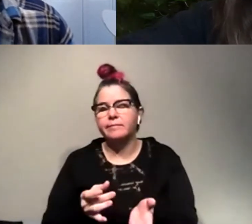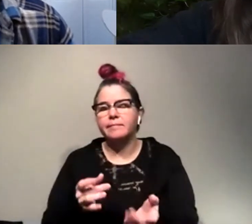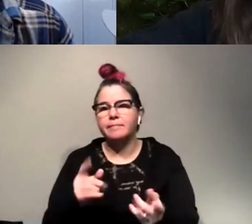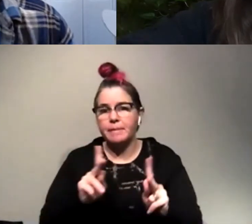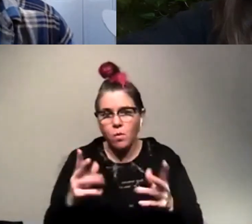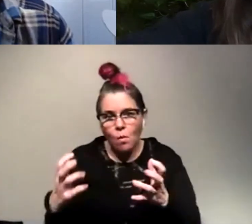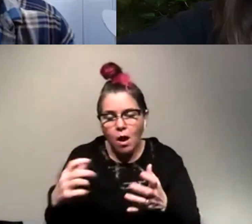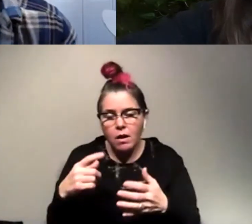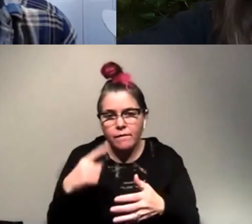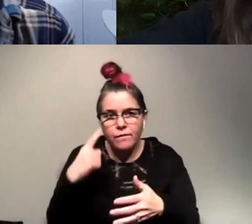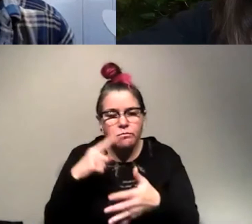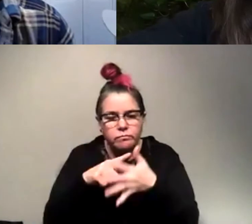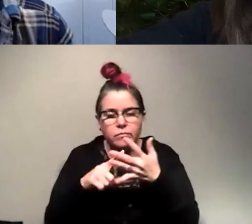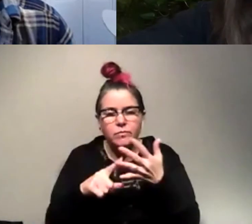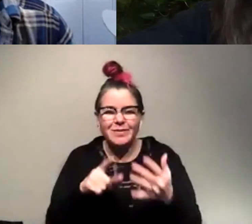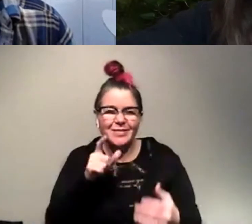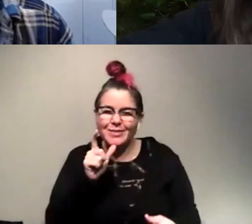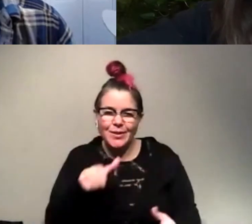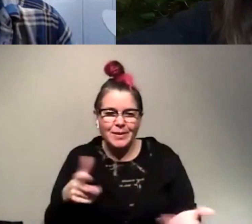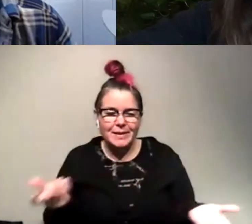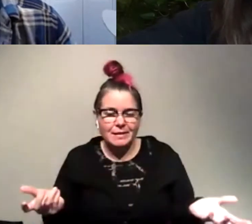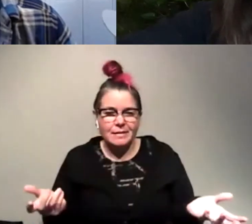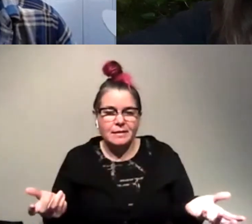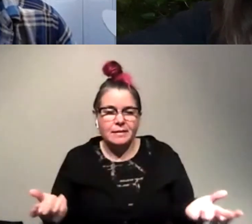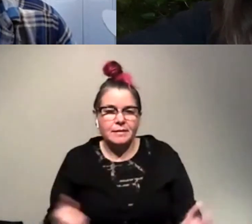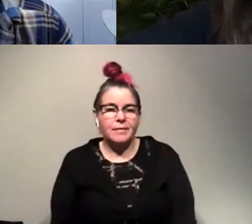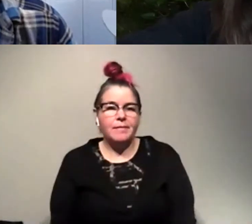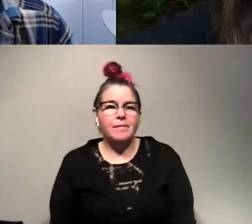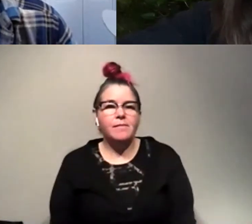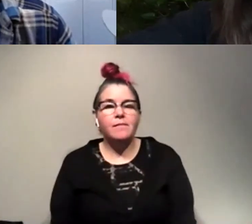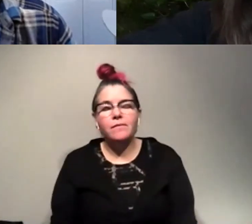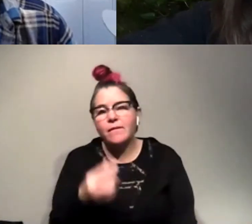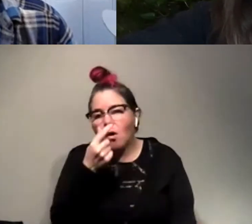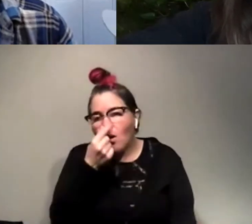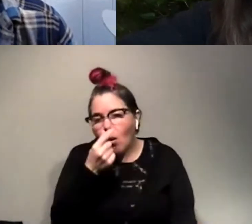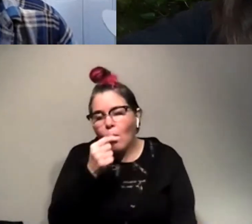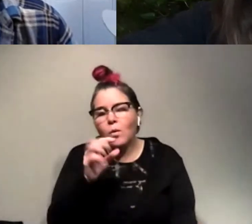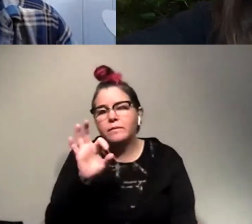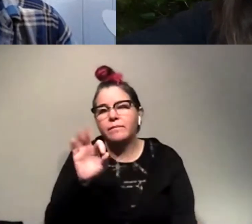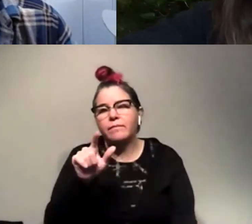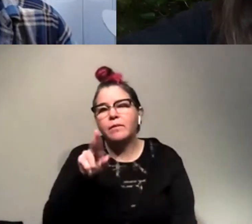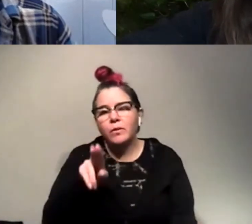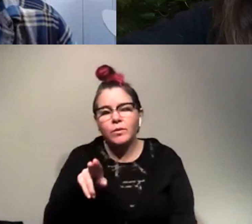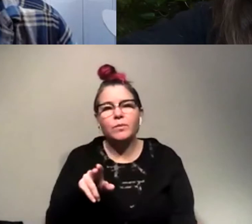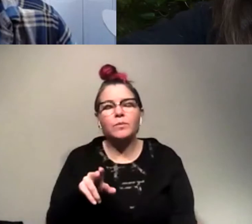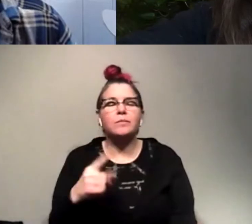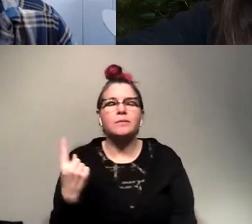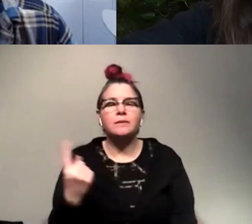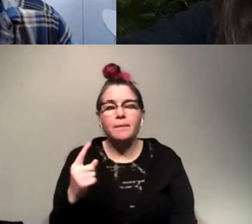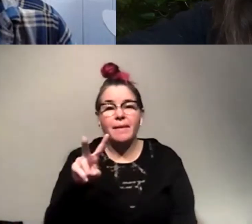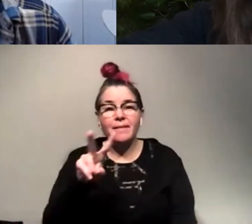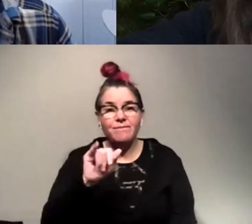for, where they're not needed. You know, for a cold or for a flu, something that's a